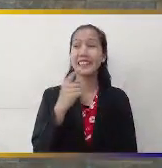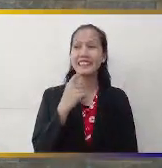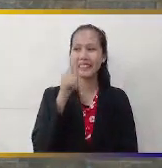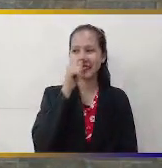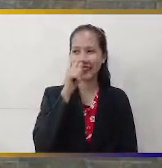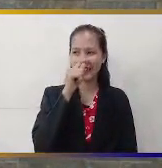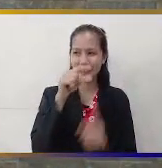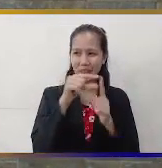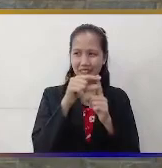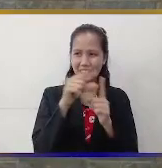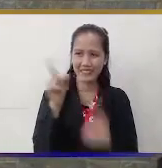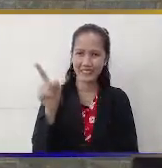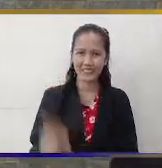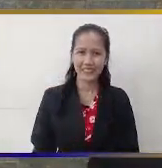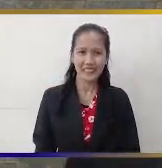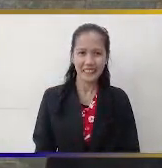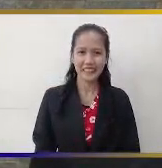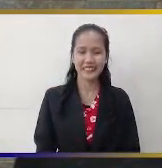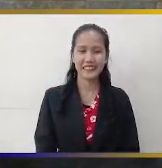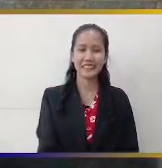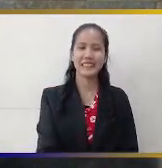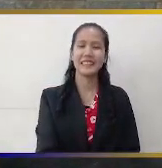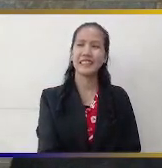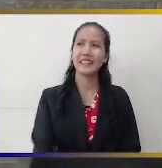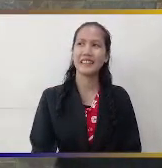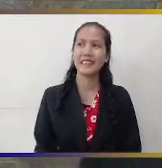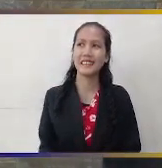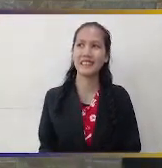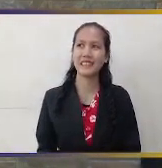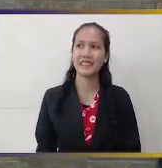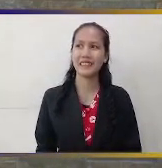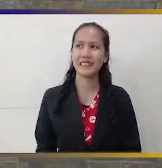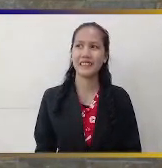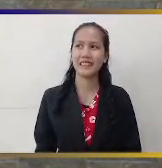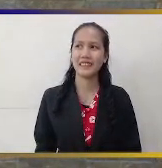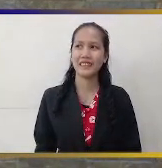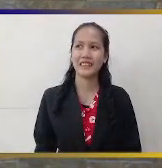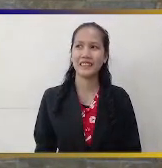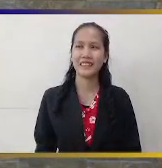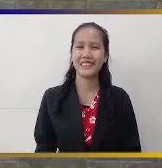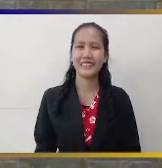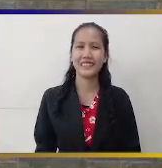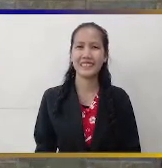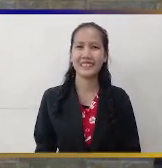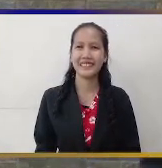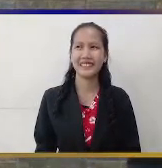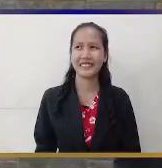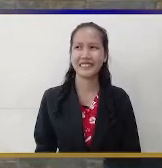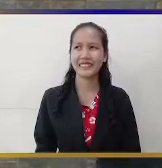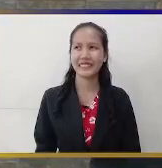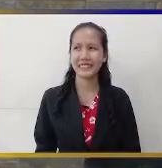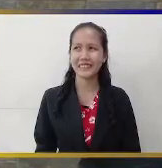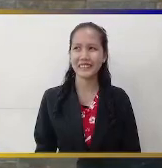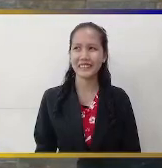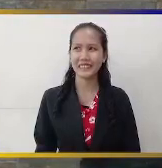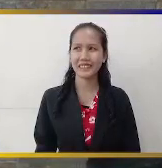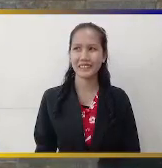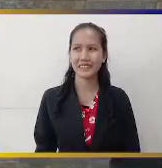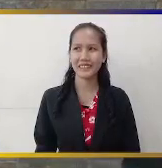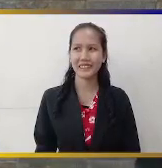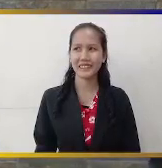If the coffee is good, amen, it's Baraka. Amen. If it's weak, it's